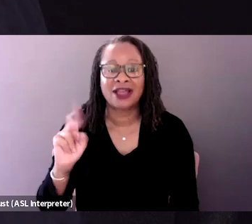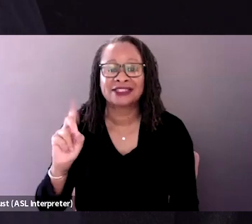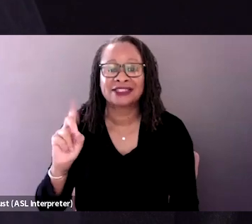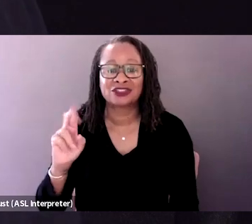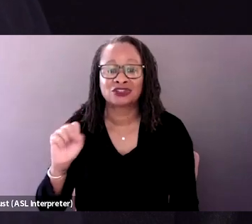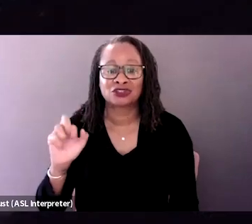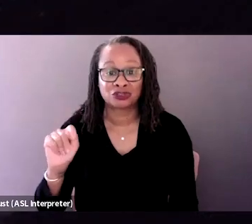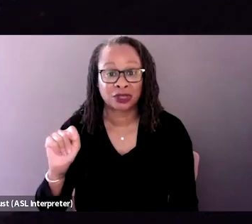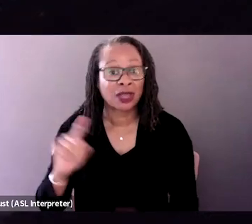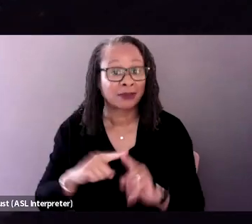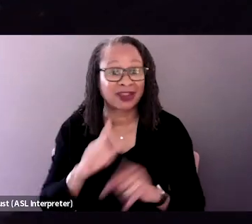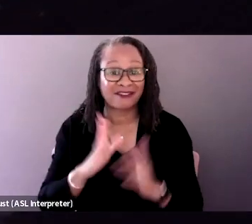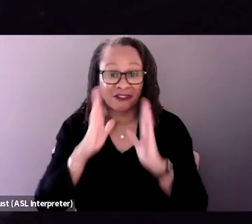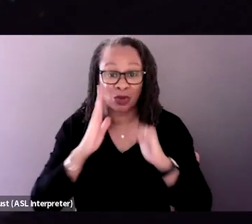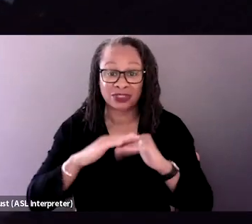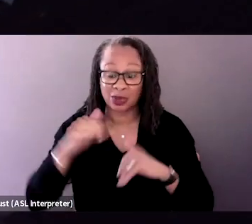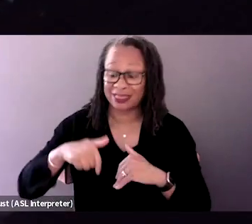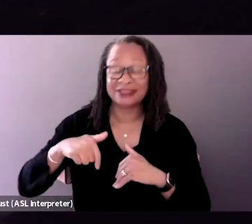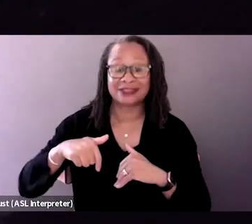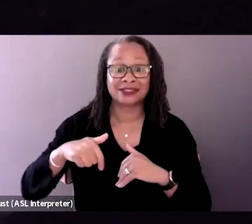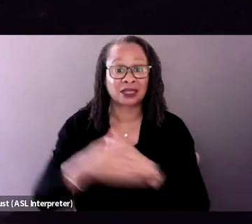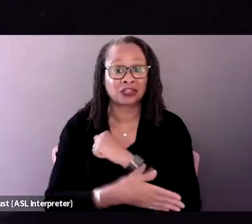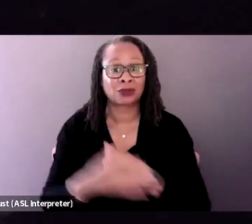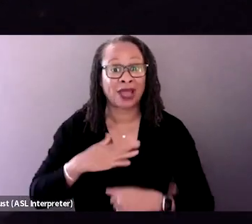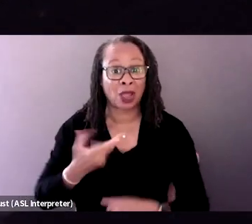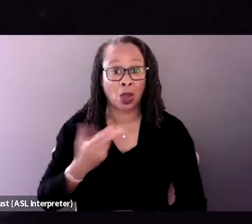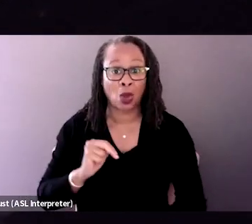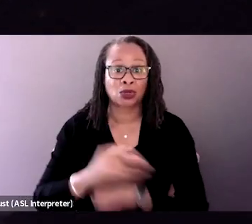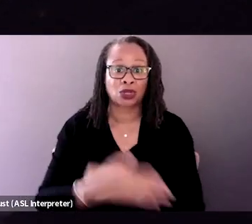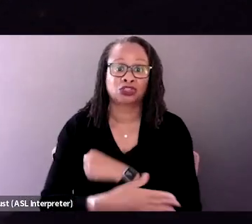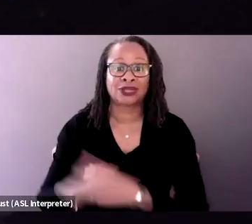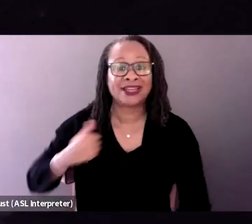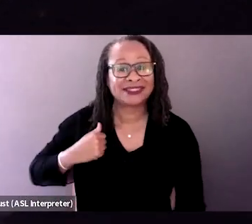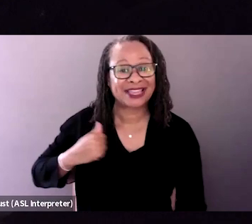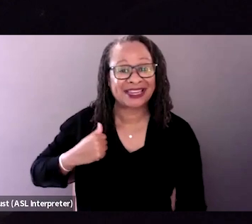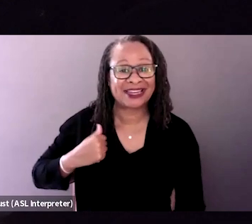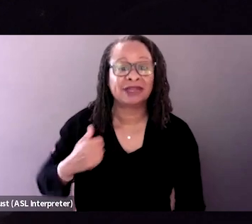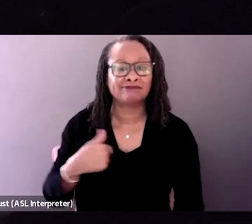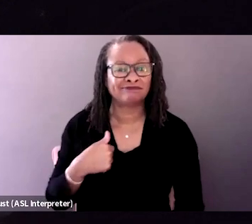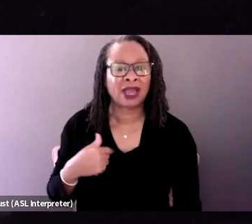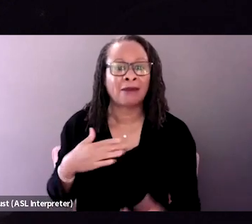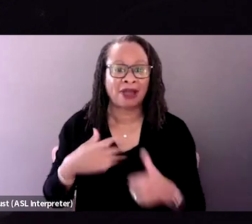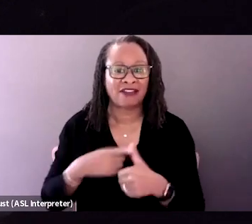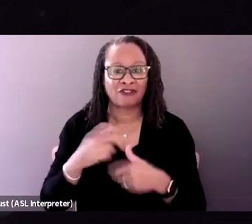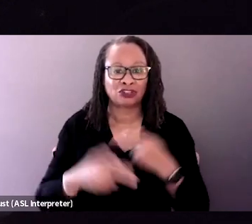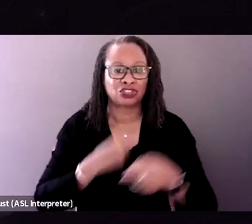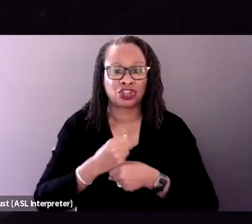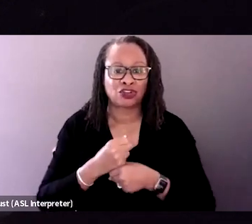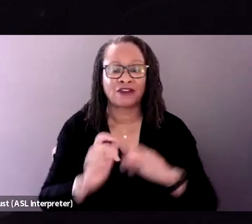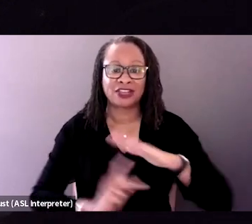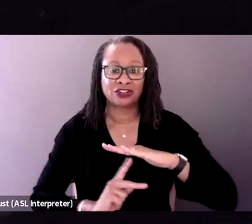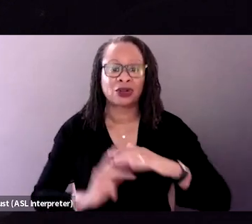own country. I'm Canadian, and my first year of kindergarten was the last year of the